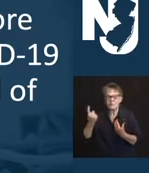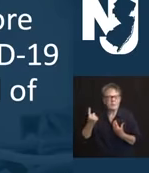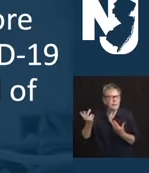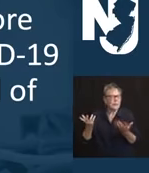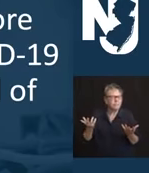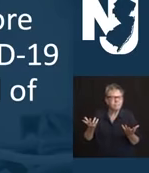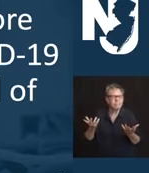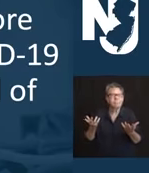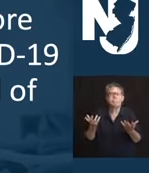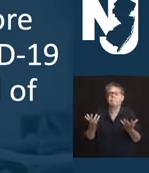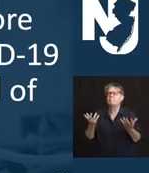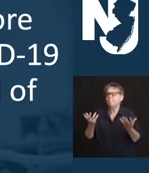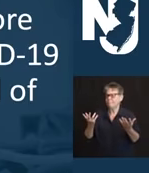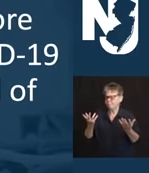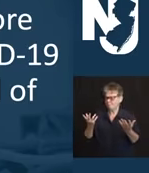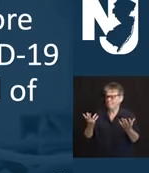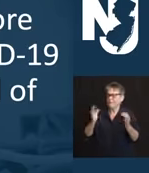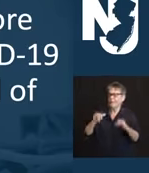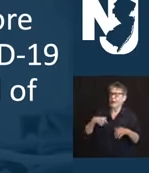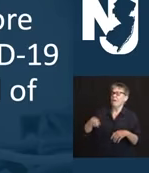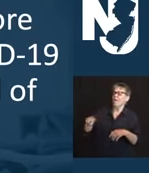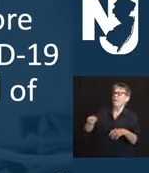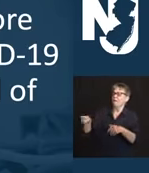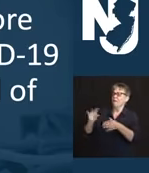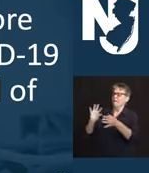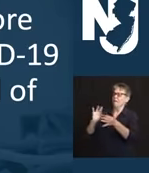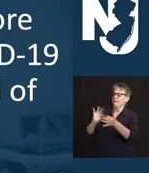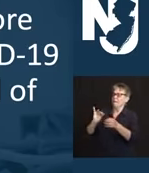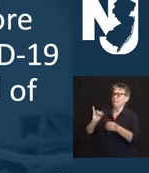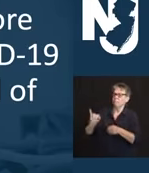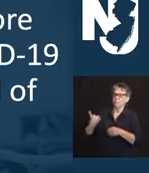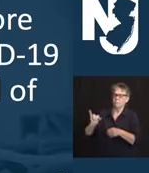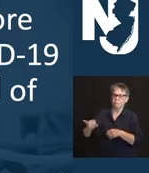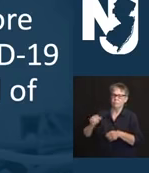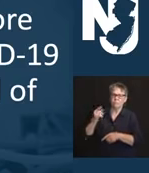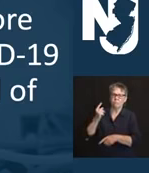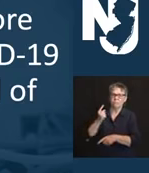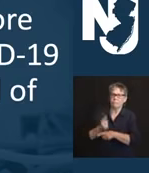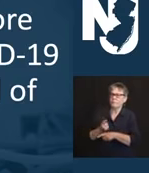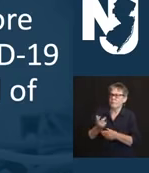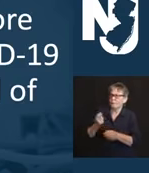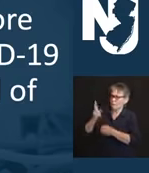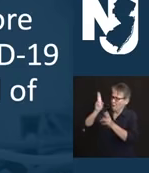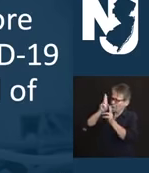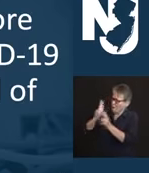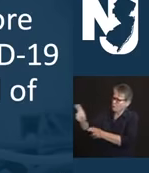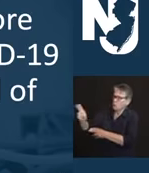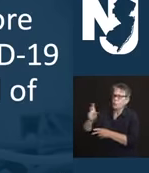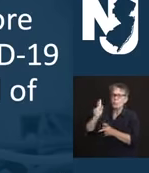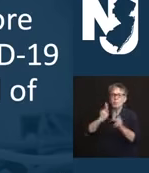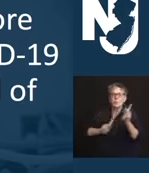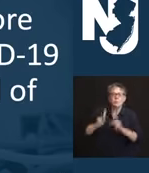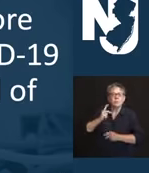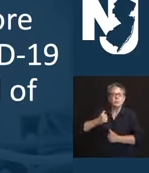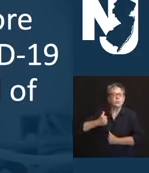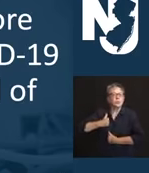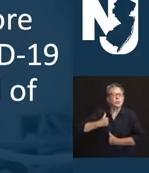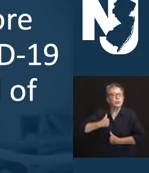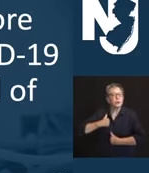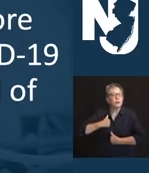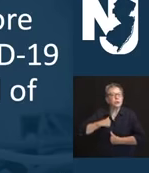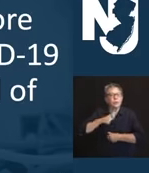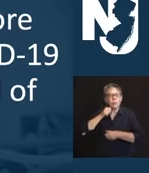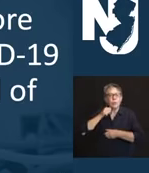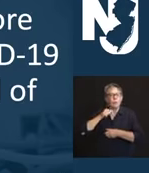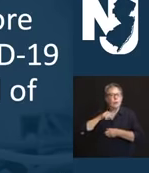also acknowledge those who served our country and our state representing our country in World War II who lost their lives. So as